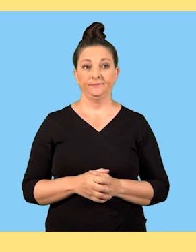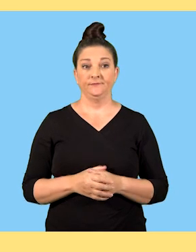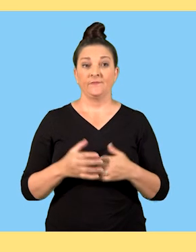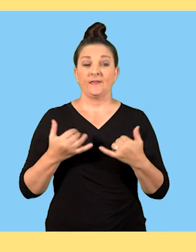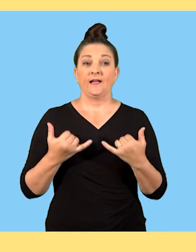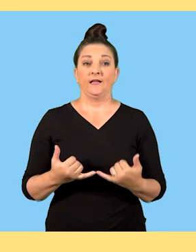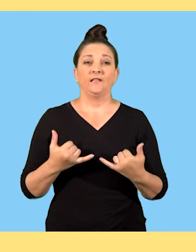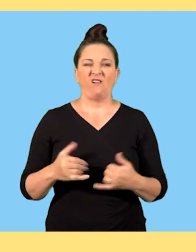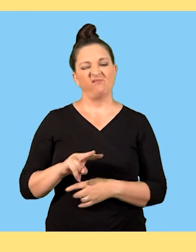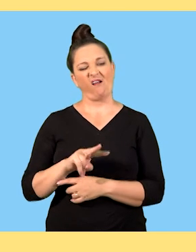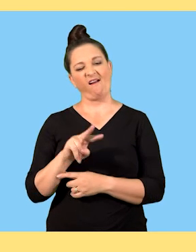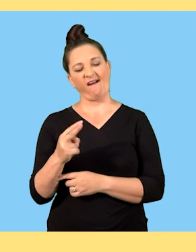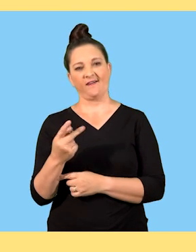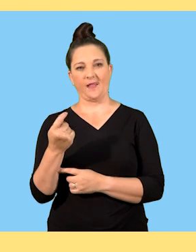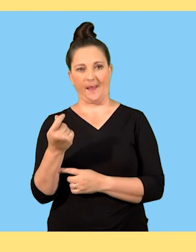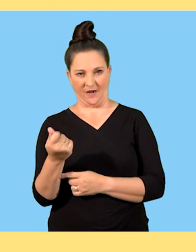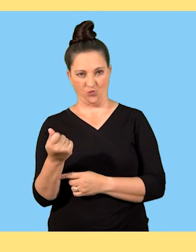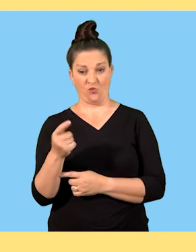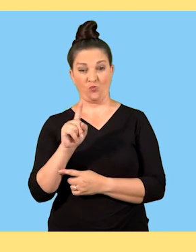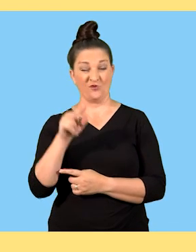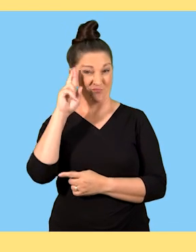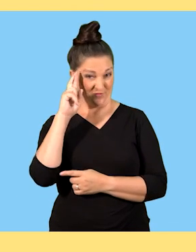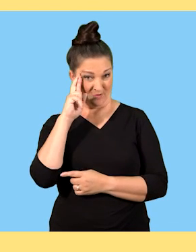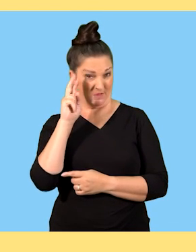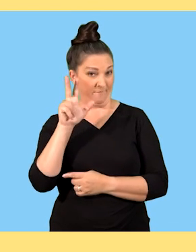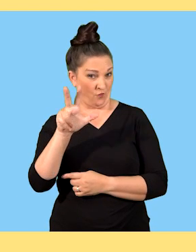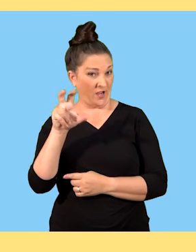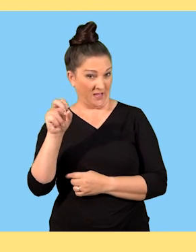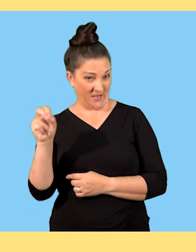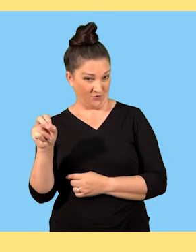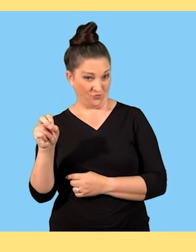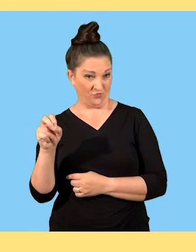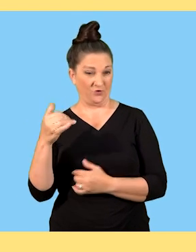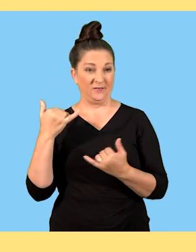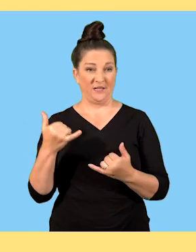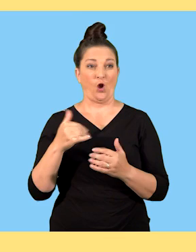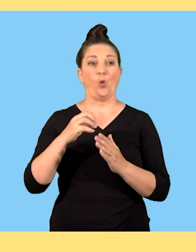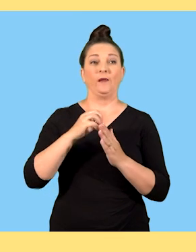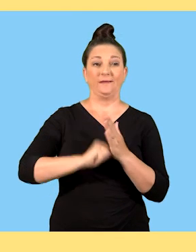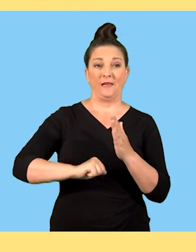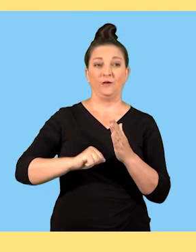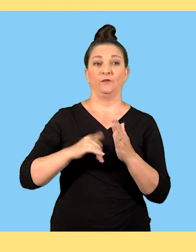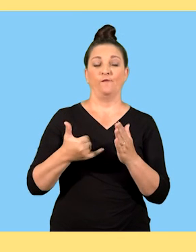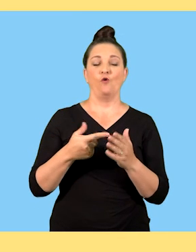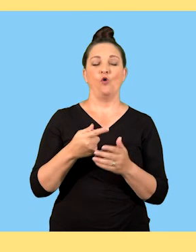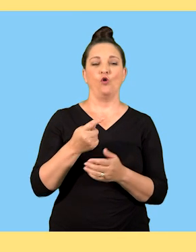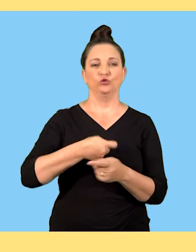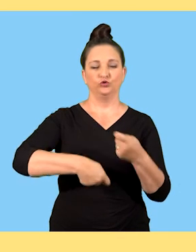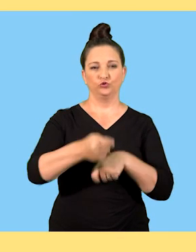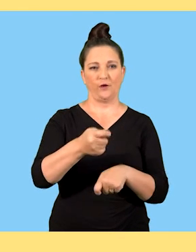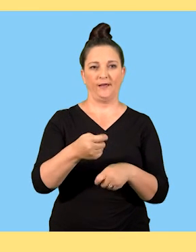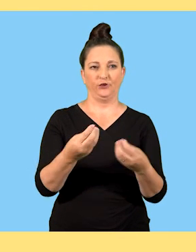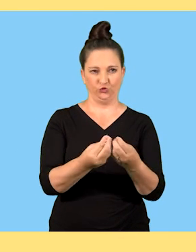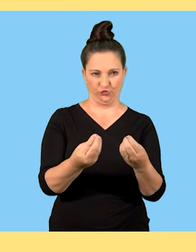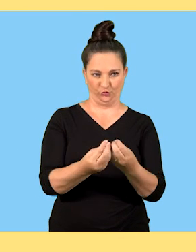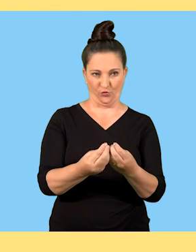For the other amount, which is the 800, remember what we did here. We debited trading stock. That means we come to our trading stock, we'll